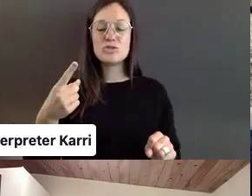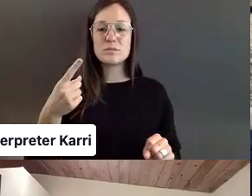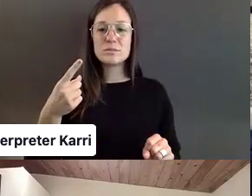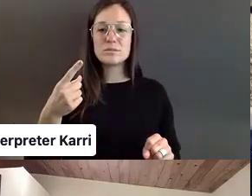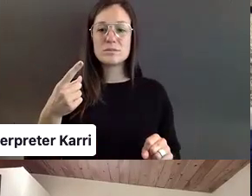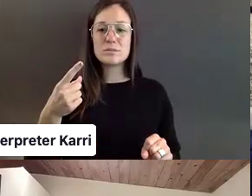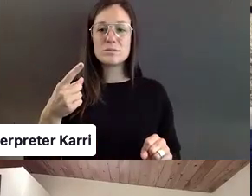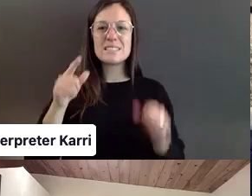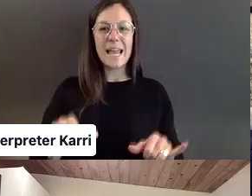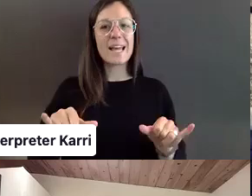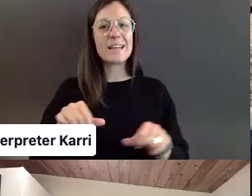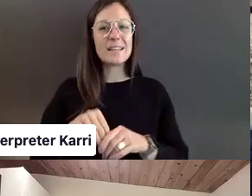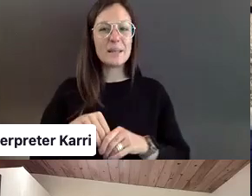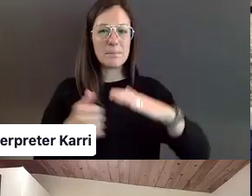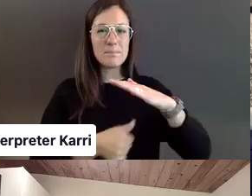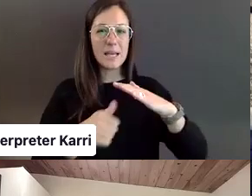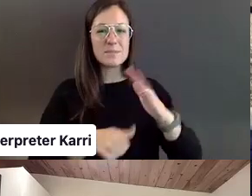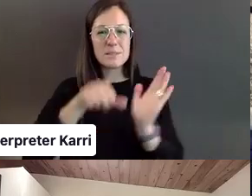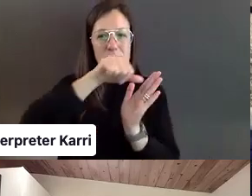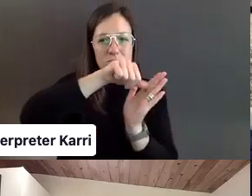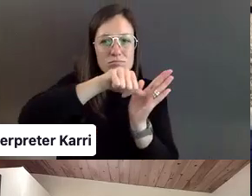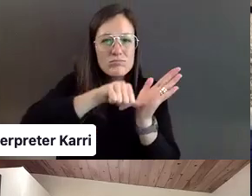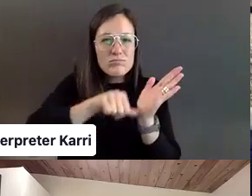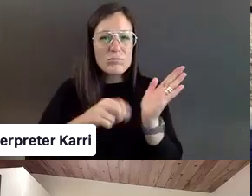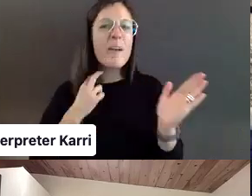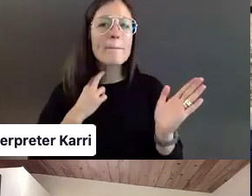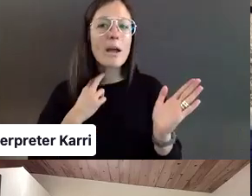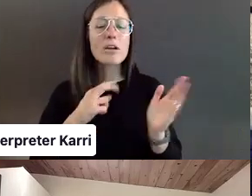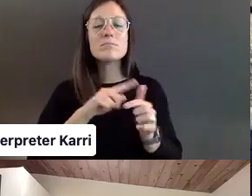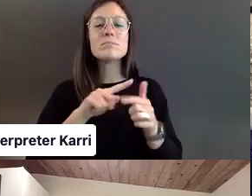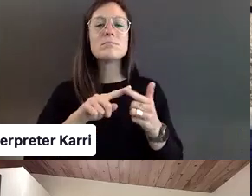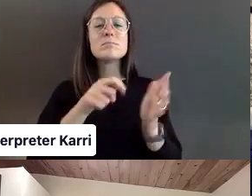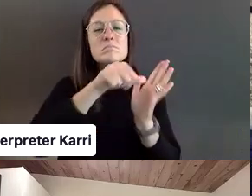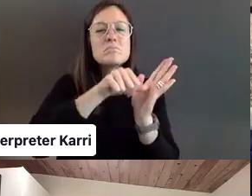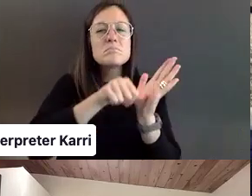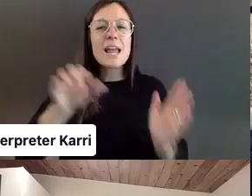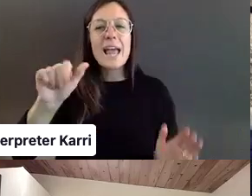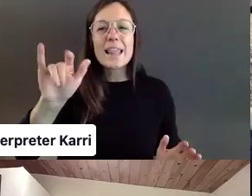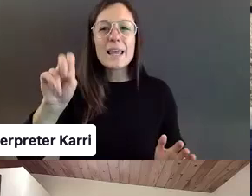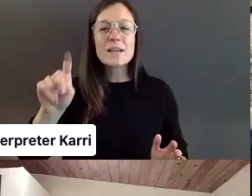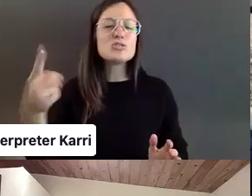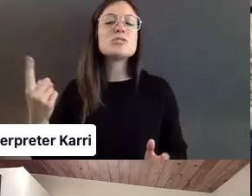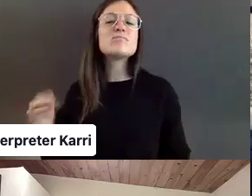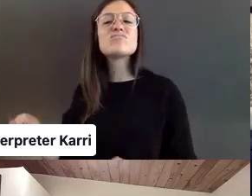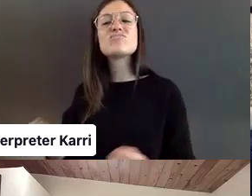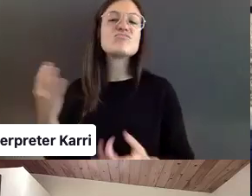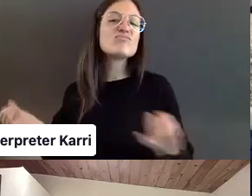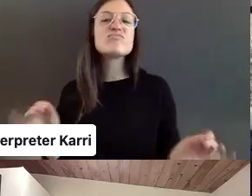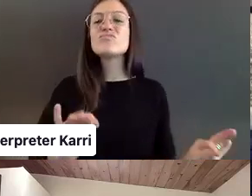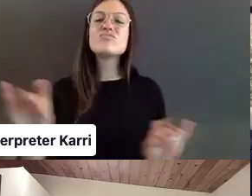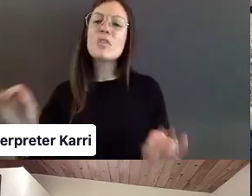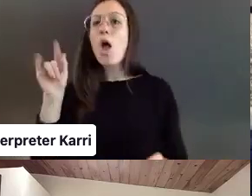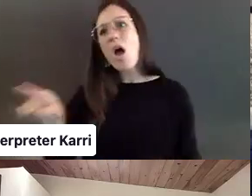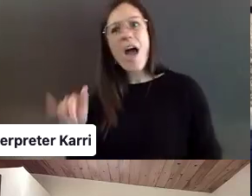the basement dissecting like vampires or aliens, rummaging around. They're like, hey, this one has